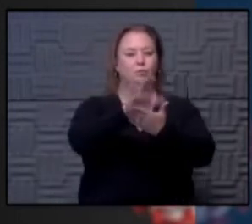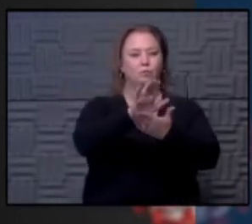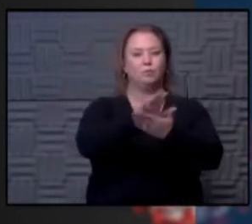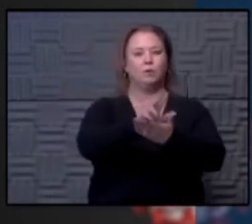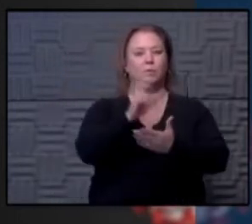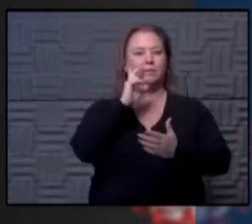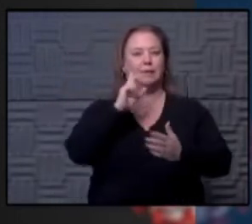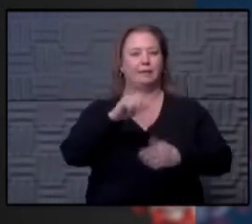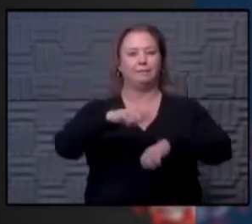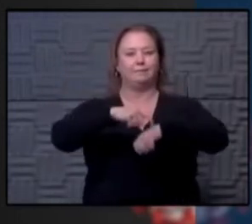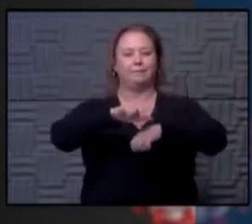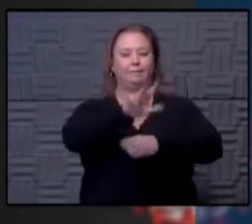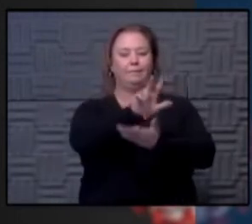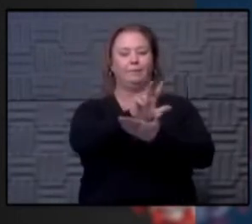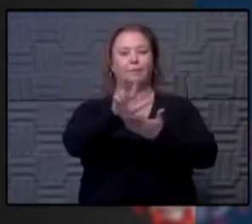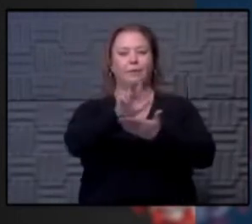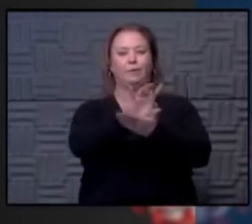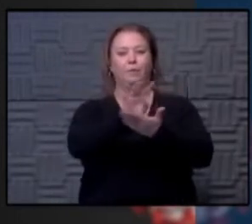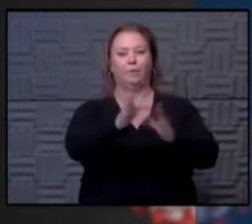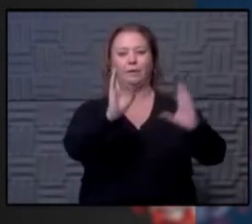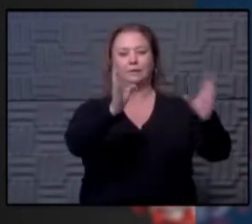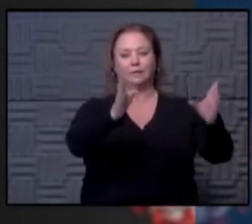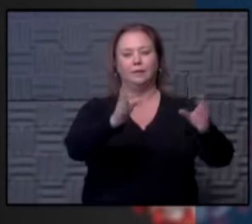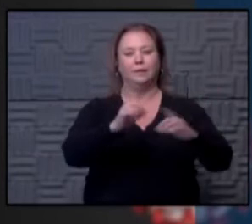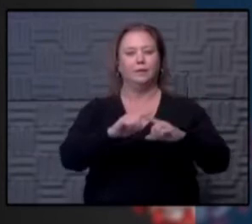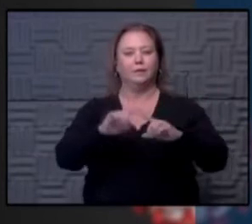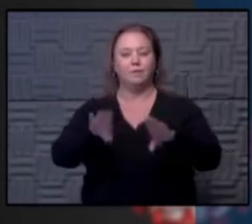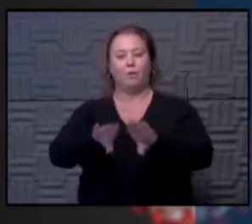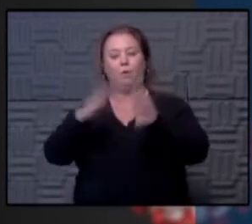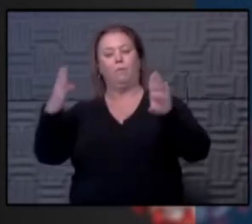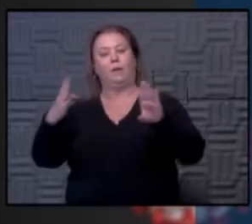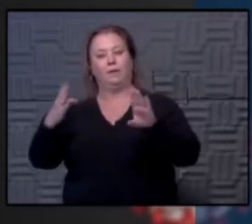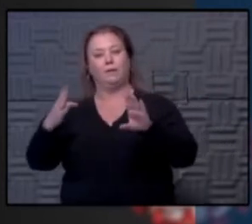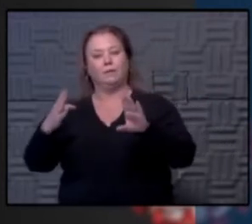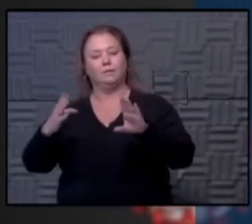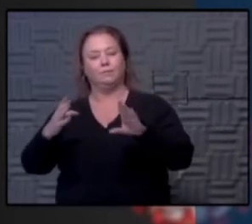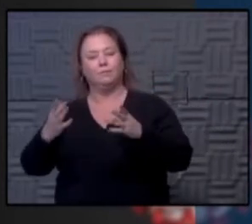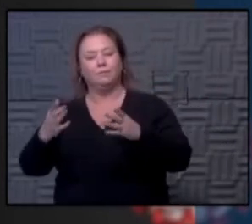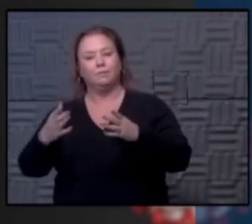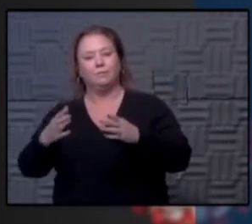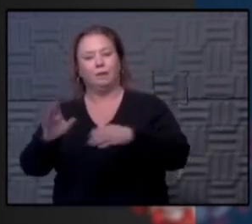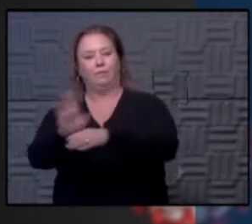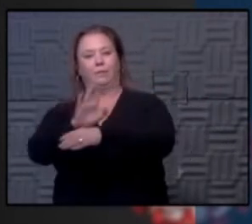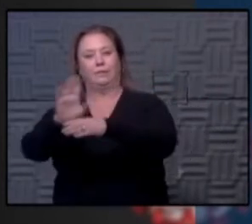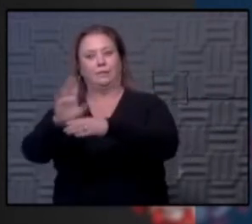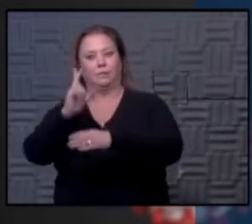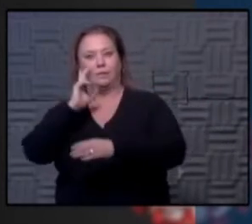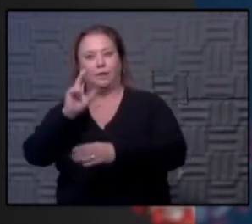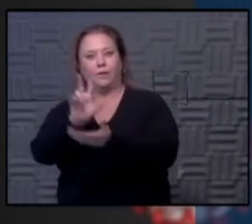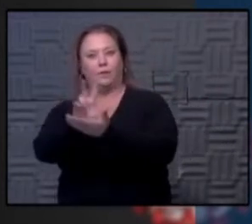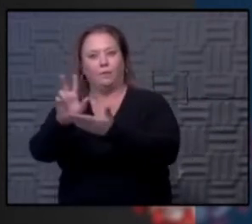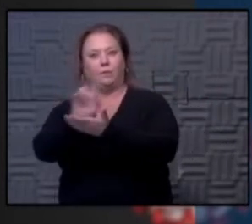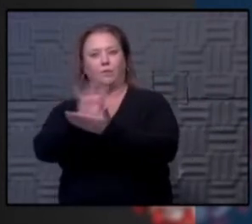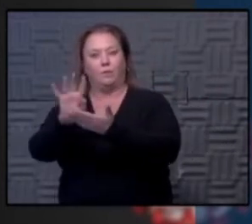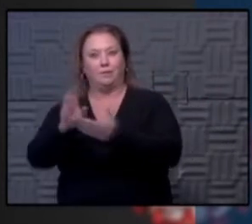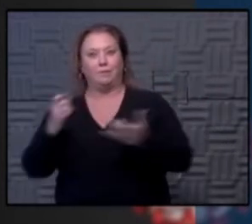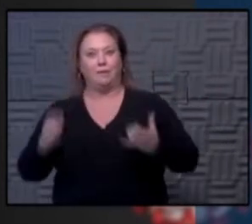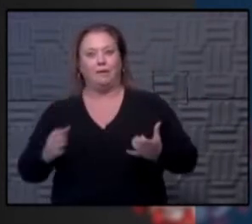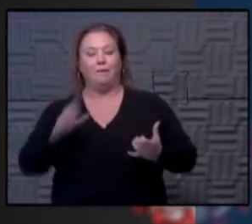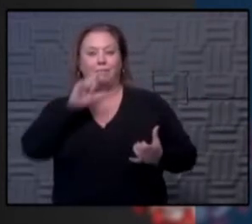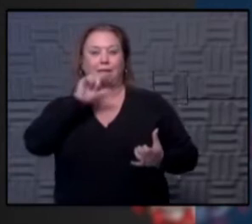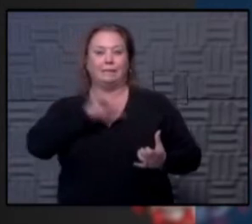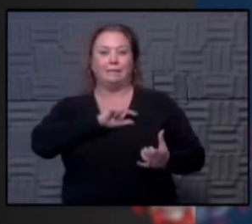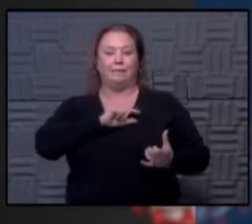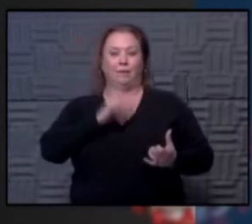phases across the past several months. So we really anticipate the big push from Thanksgiving in the sense of